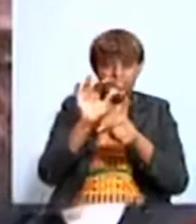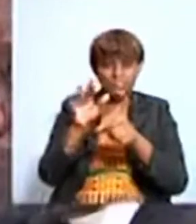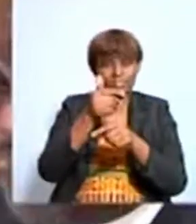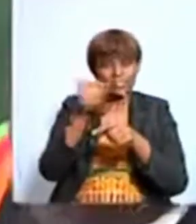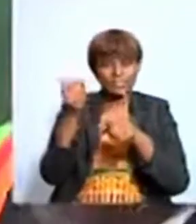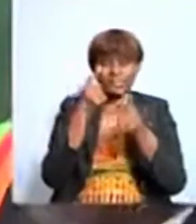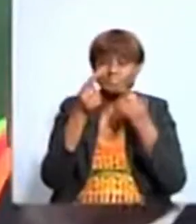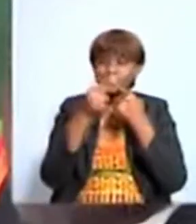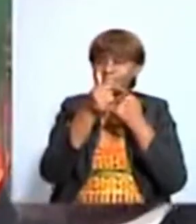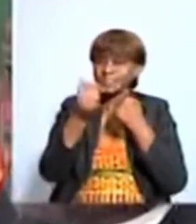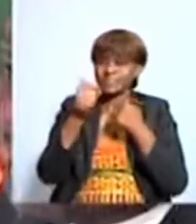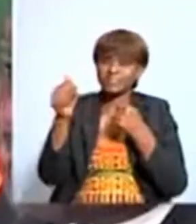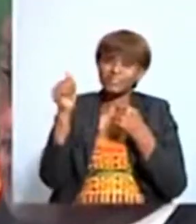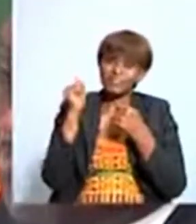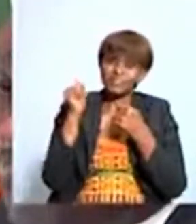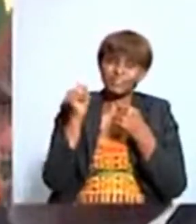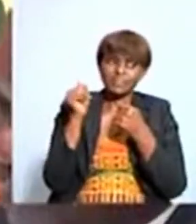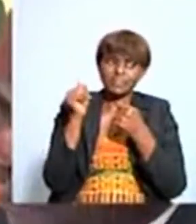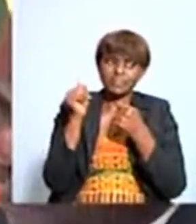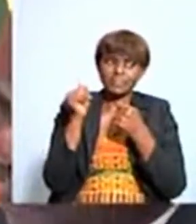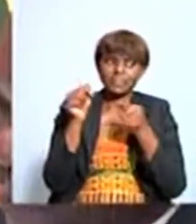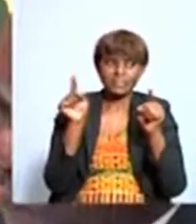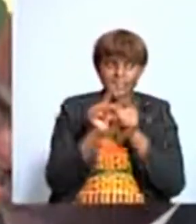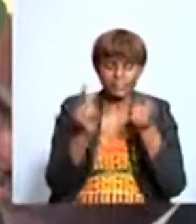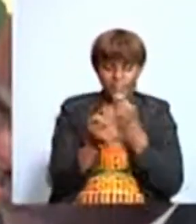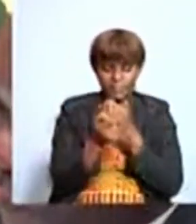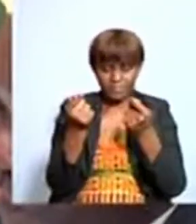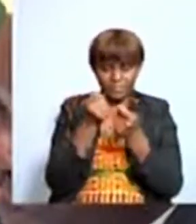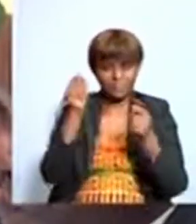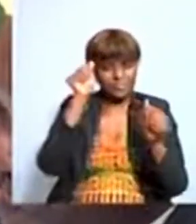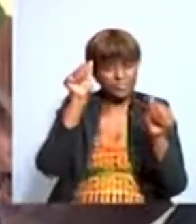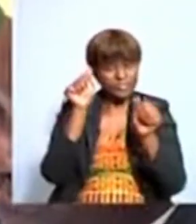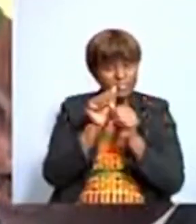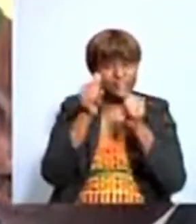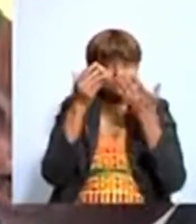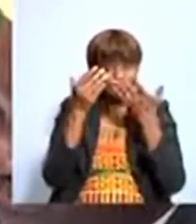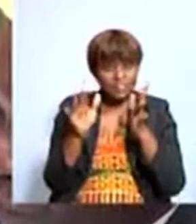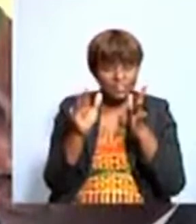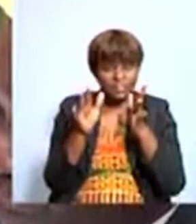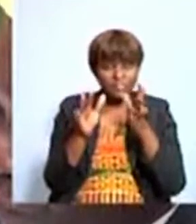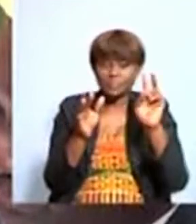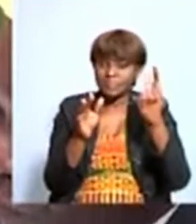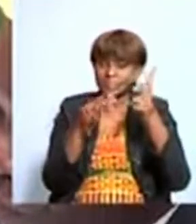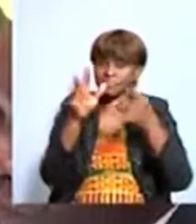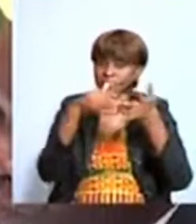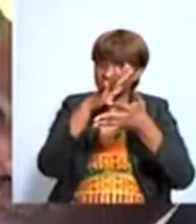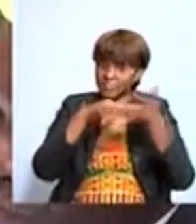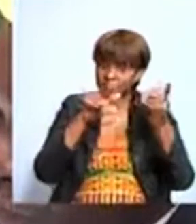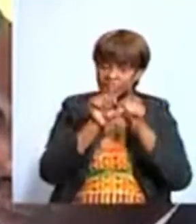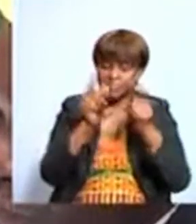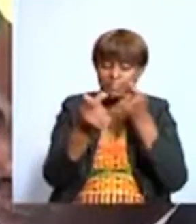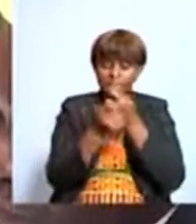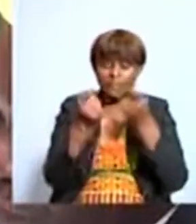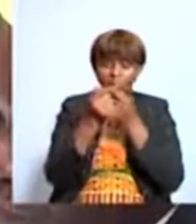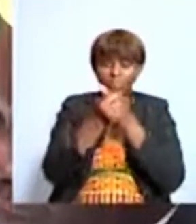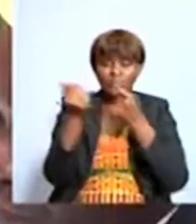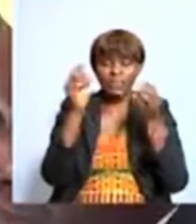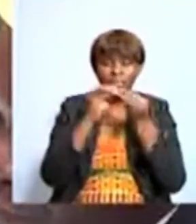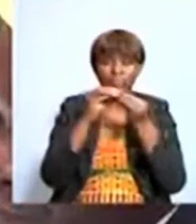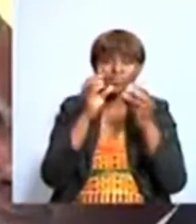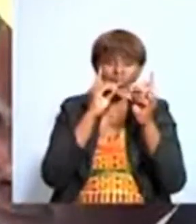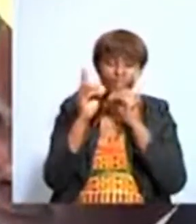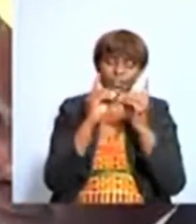Any debate, any objection? Amendment is agreed to. Second schedule as amended. Any further